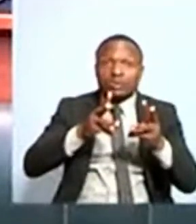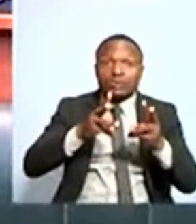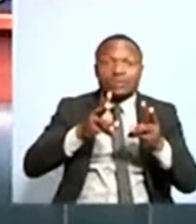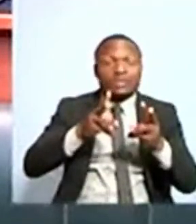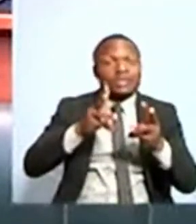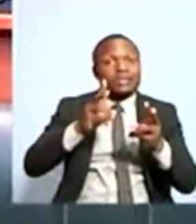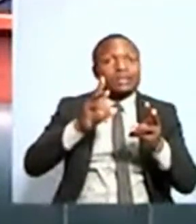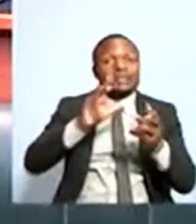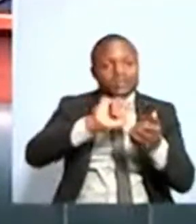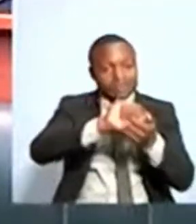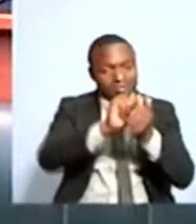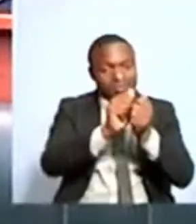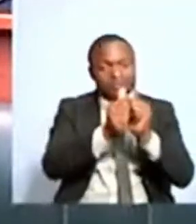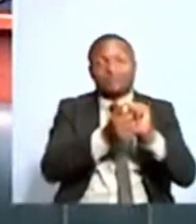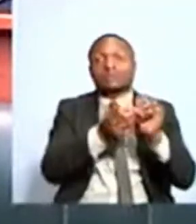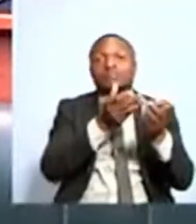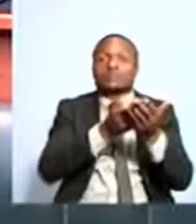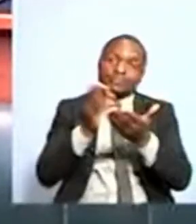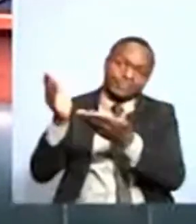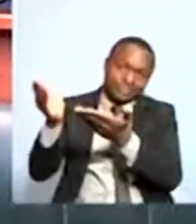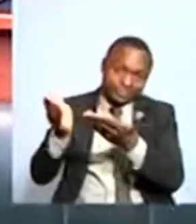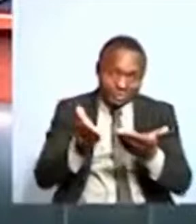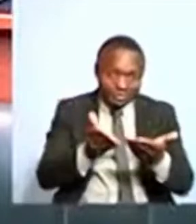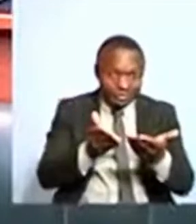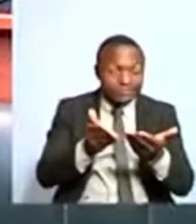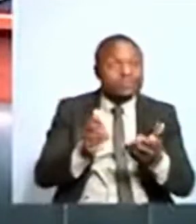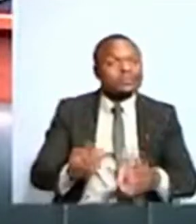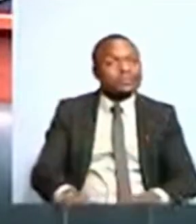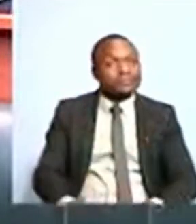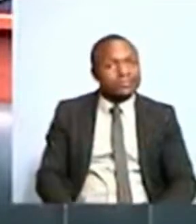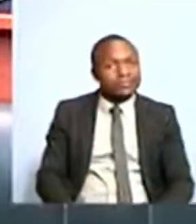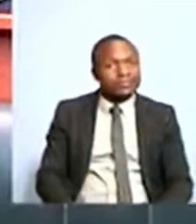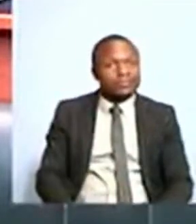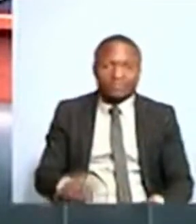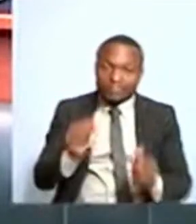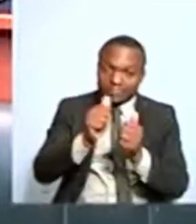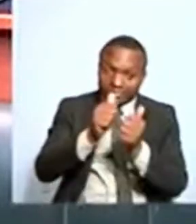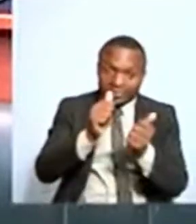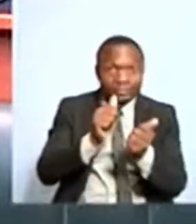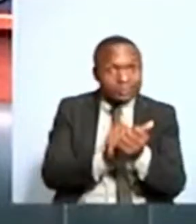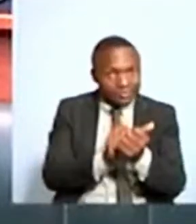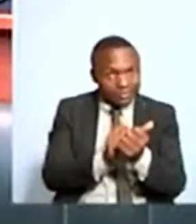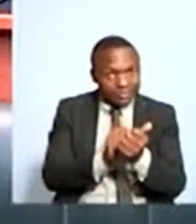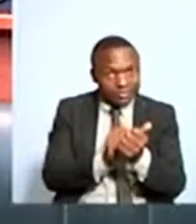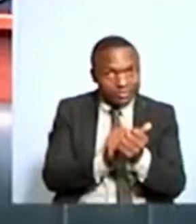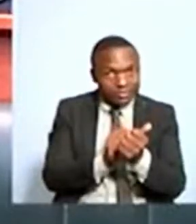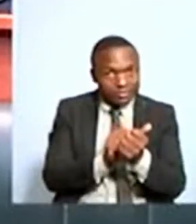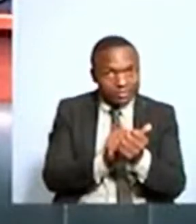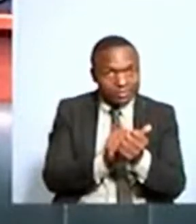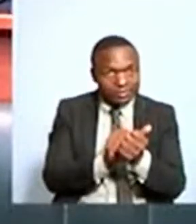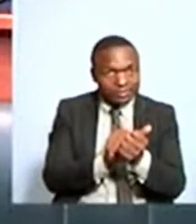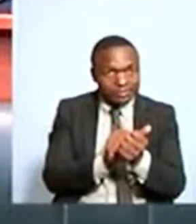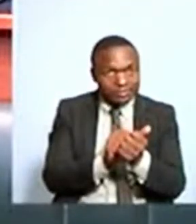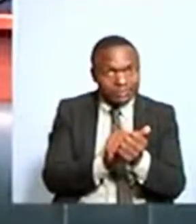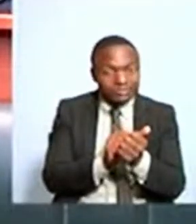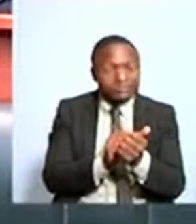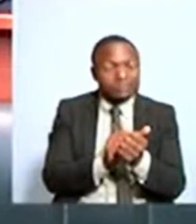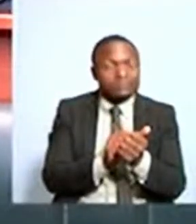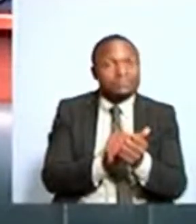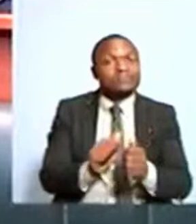substantive amendment was put forward. That is in relation to the